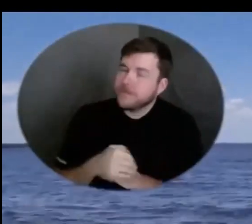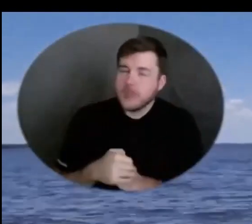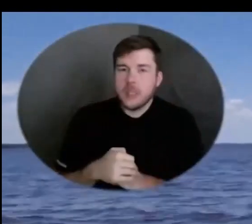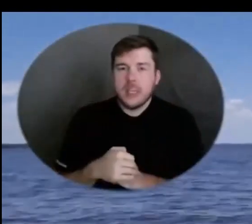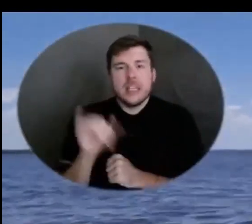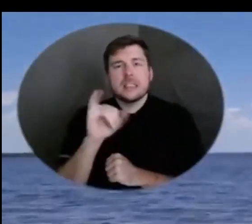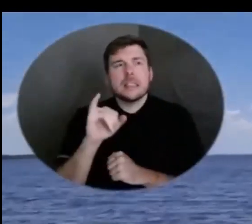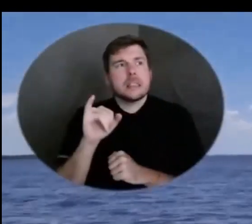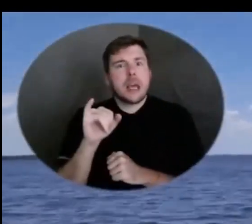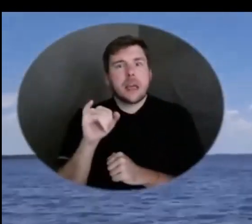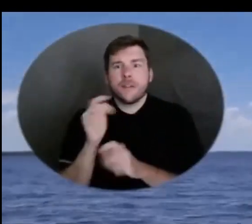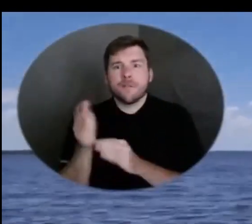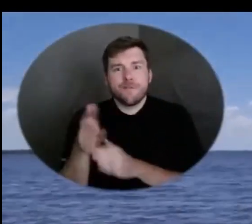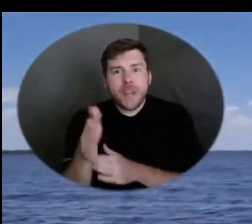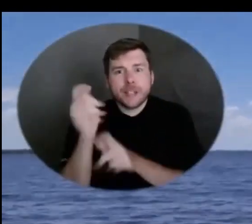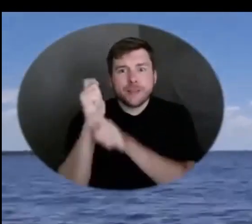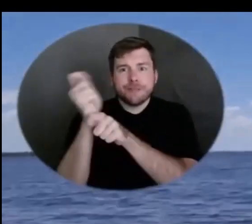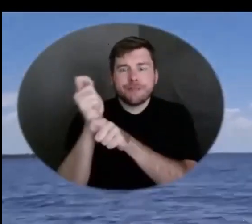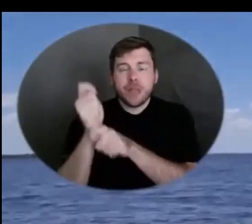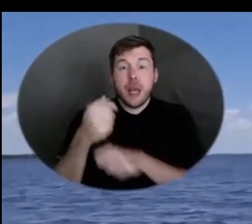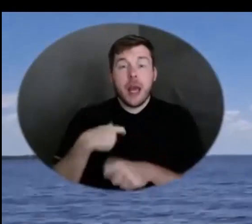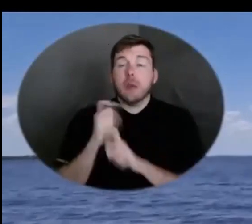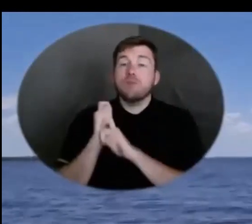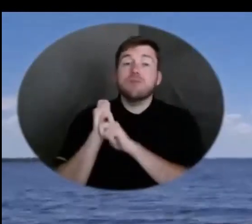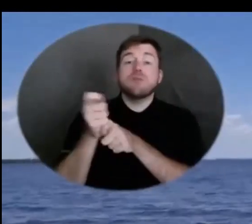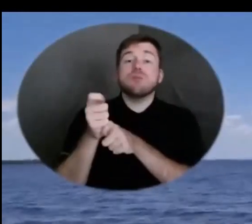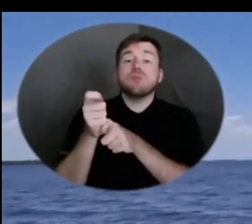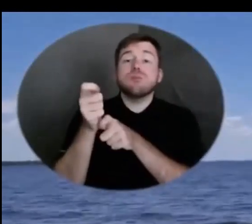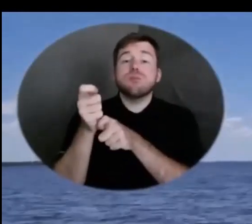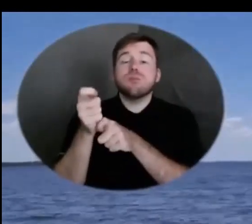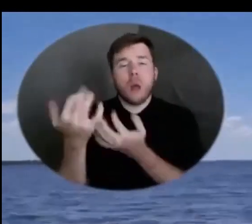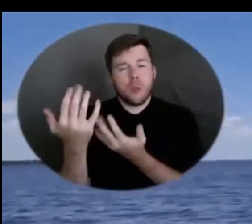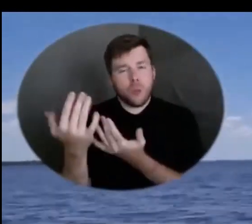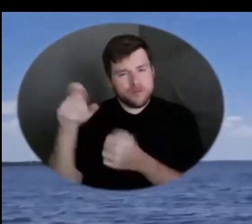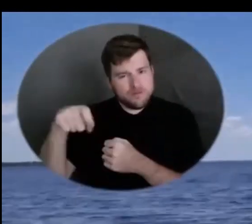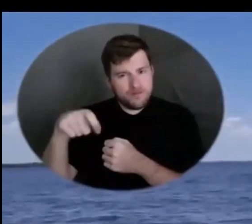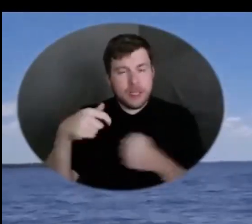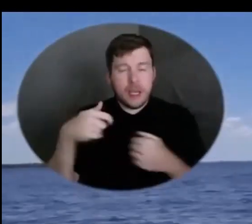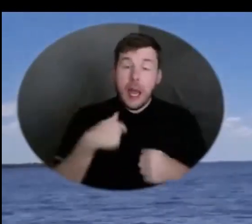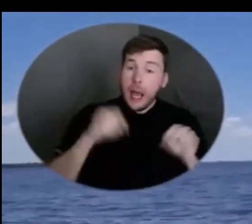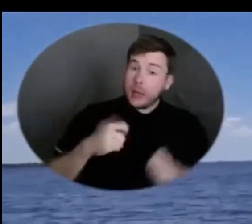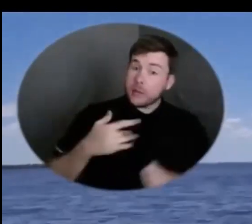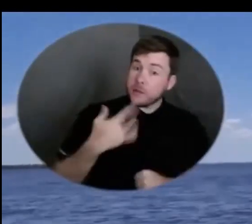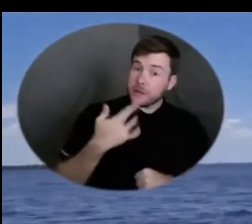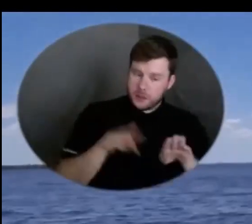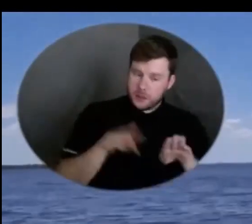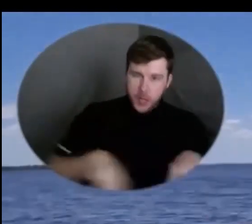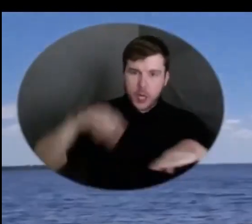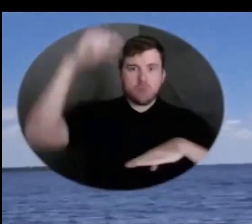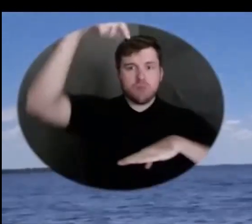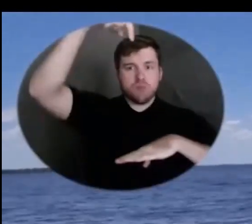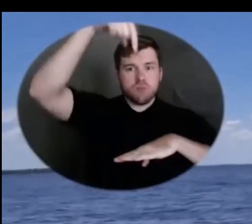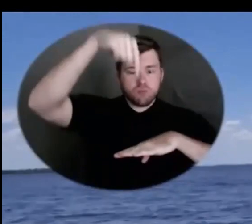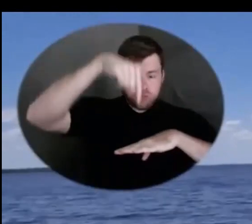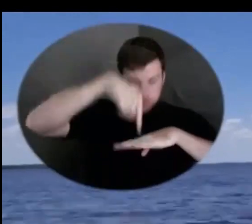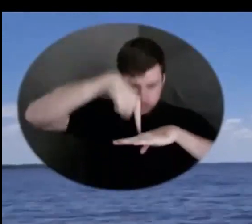out in the pond, you kind of leave a little slack, like I can feel it hit the bottom, then I pull it up just a little bit, and that's where the crabs are on their bottom feeders